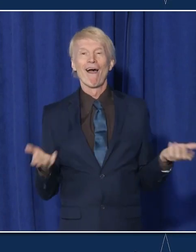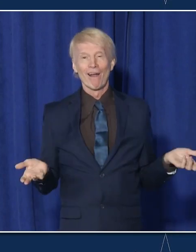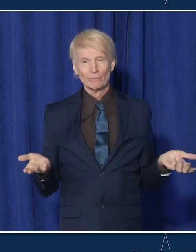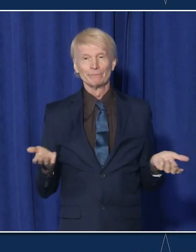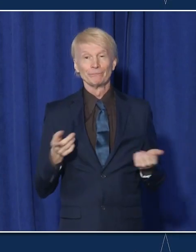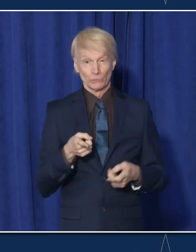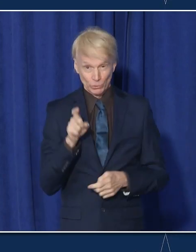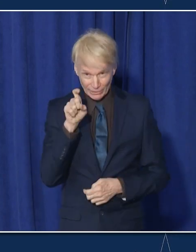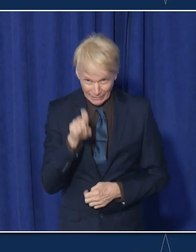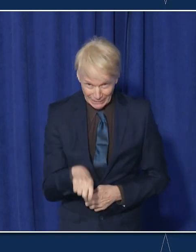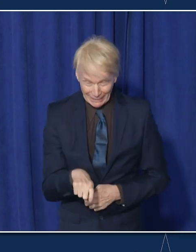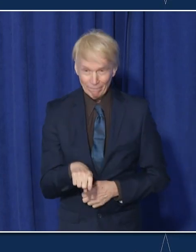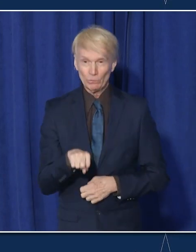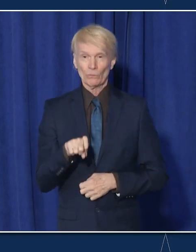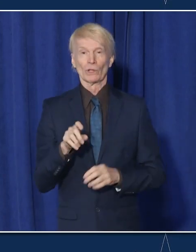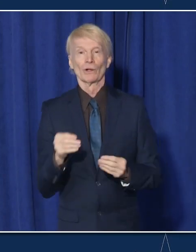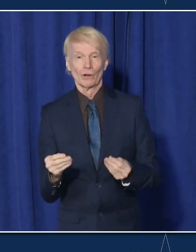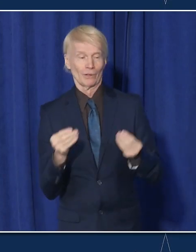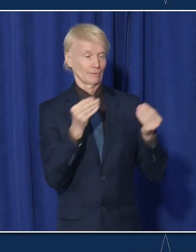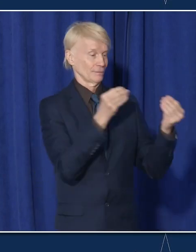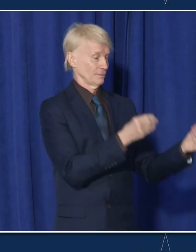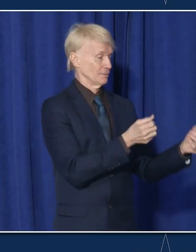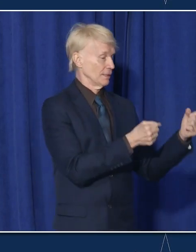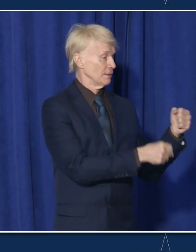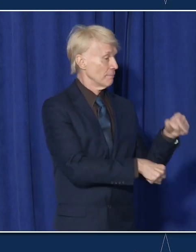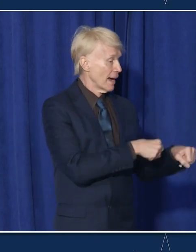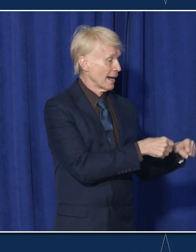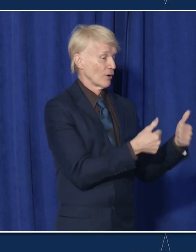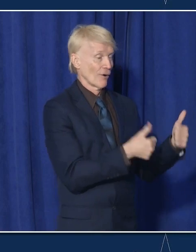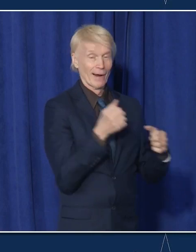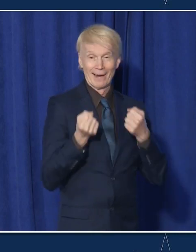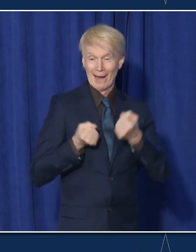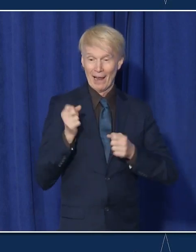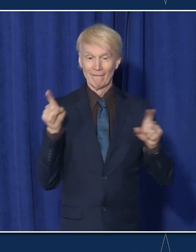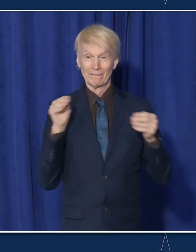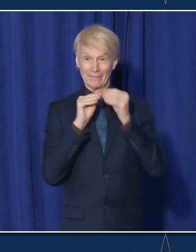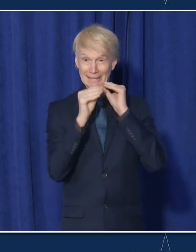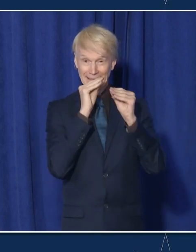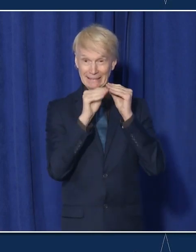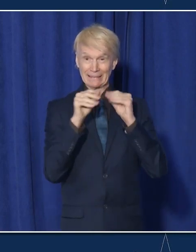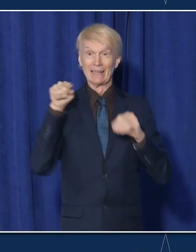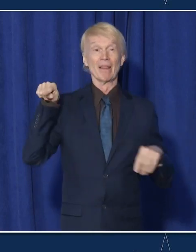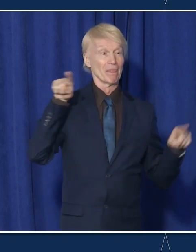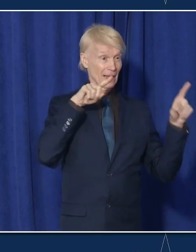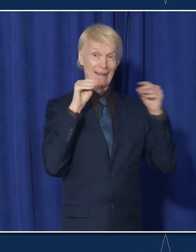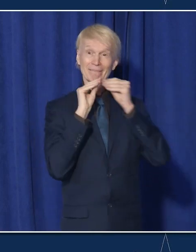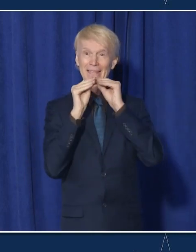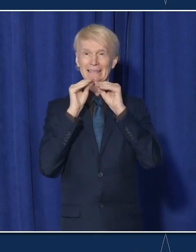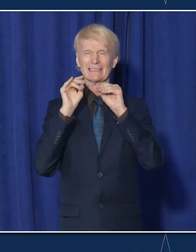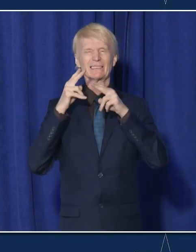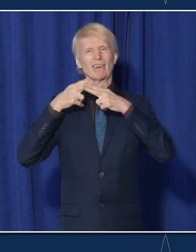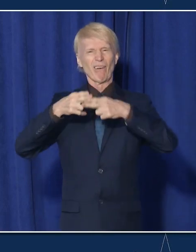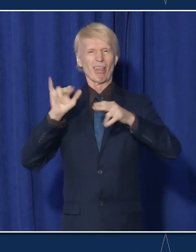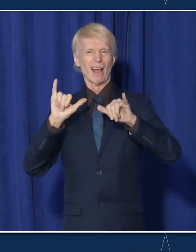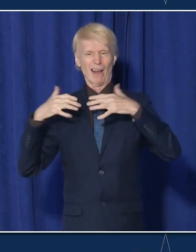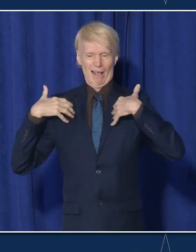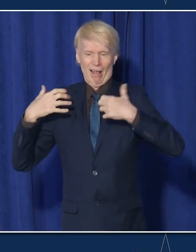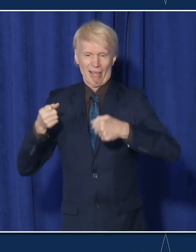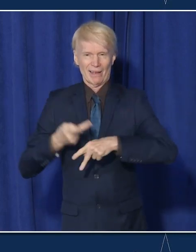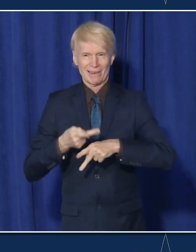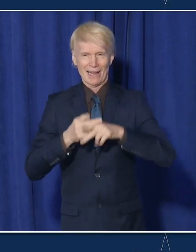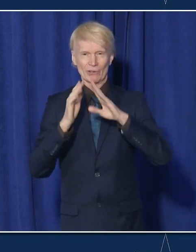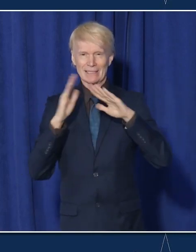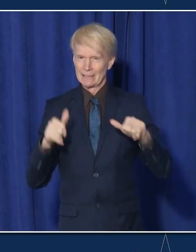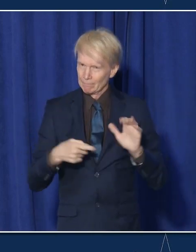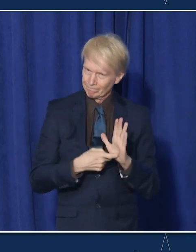when you have to take your car into the shop or your bike into the shop, the repair shop is the healthcare system. We need it,